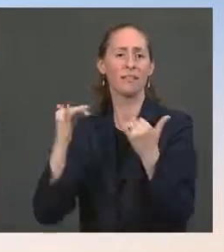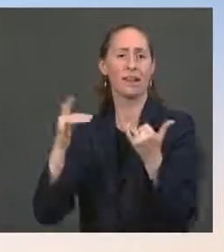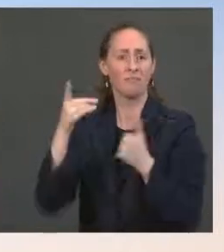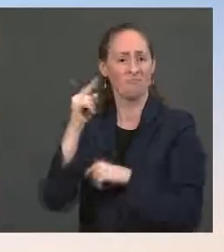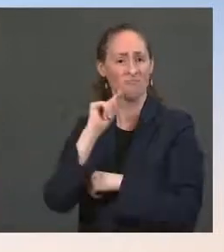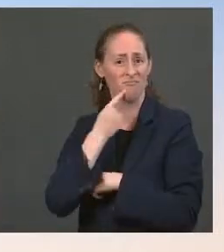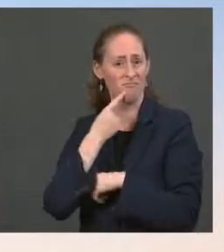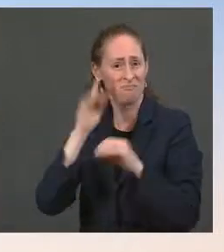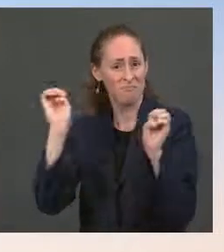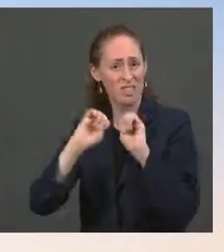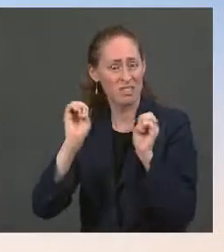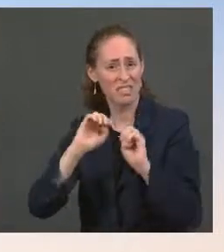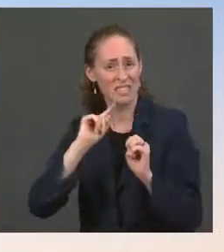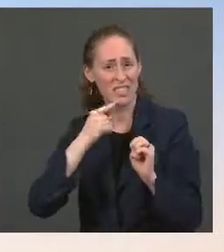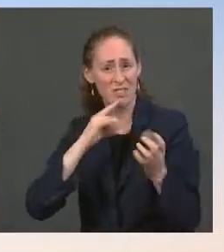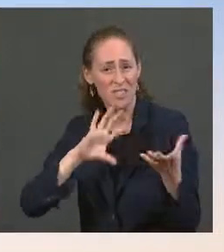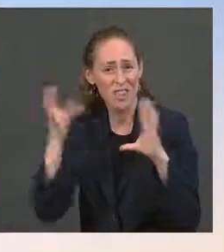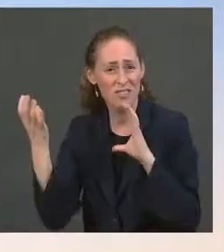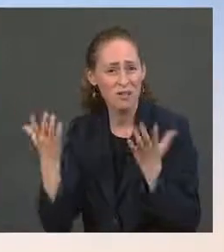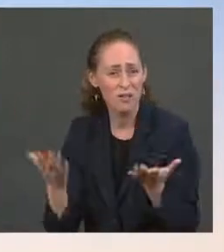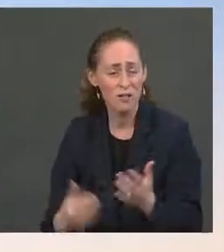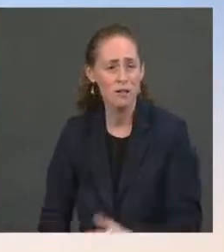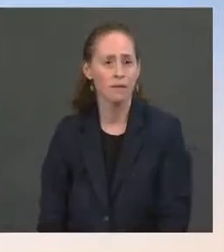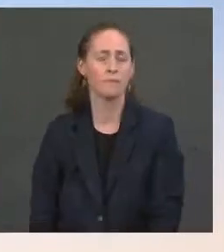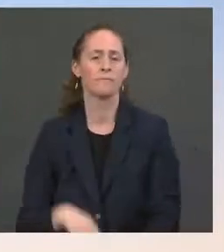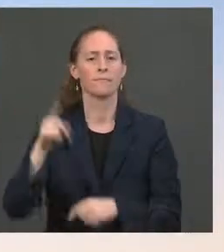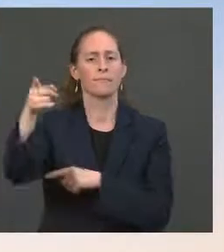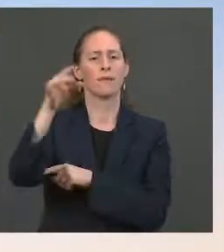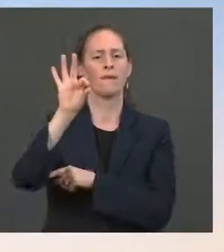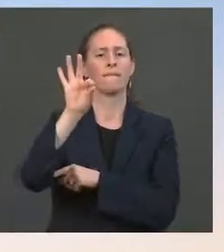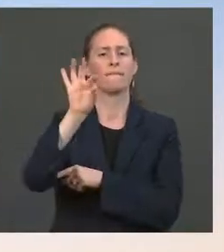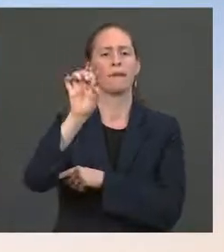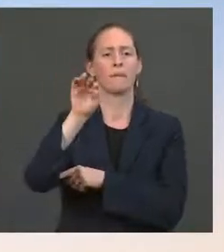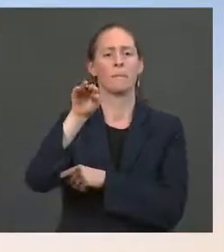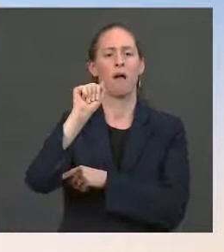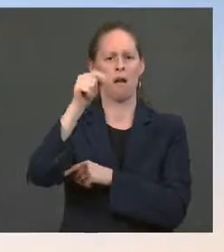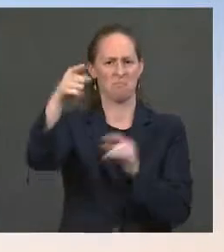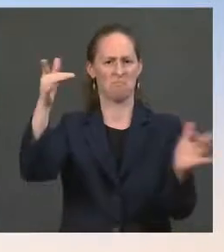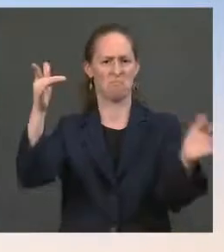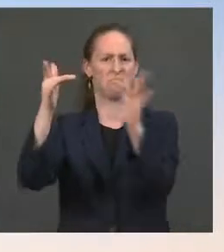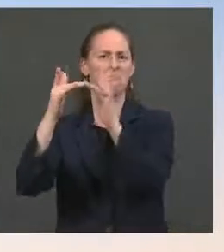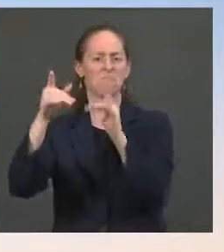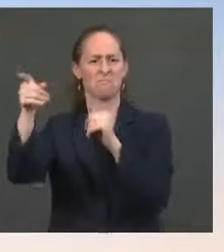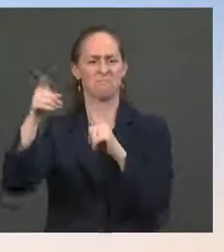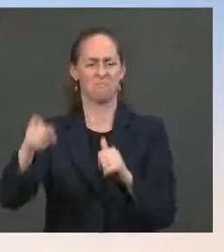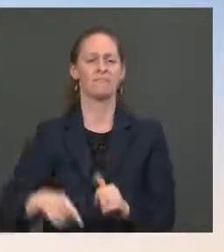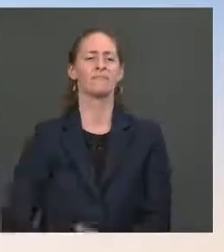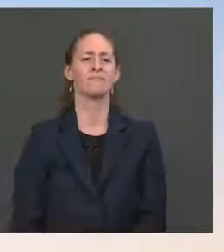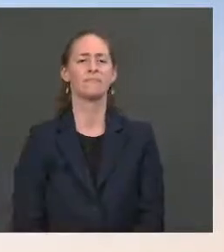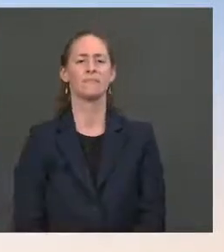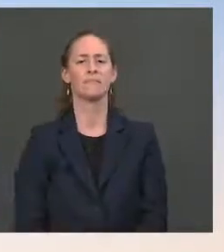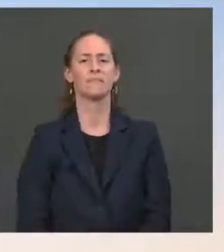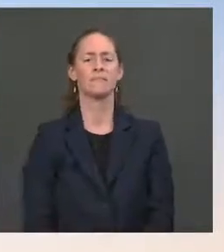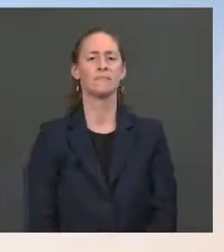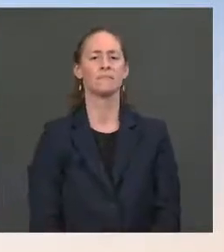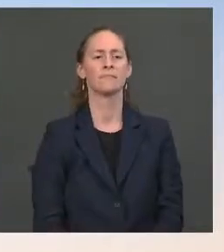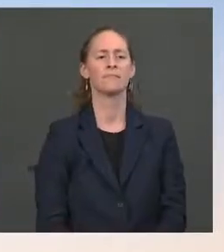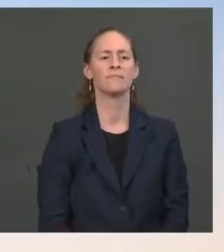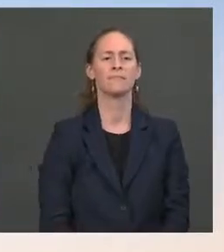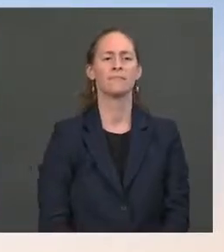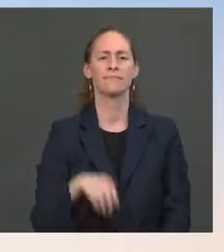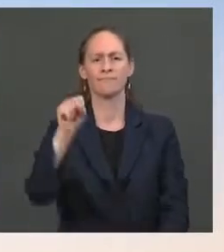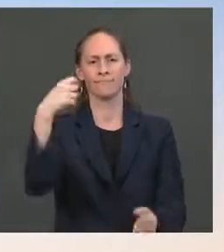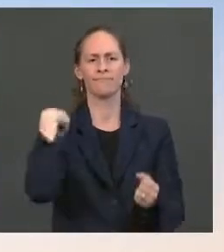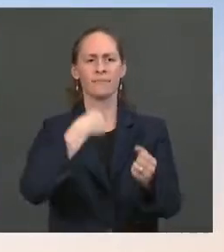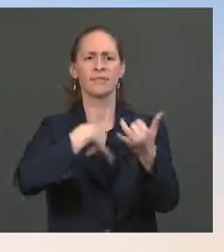by FEMA. So I don't have any updates on that. We're, of course, continuing to closely monitor. We're in close touch with the governor